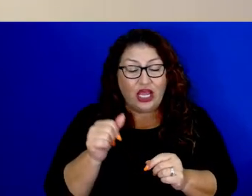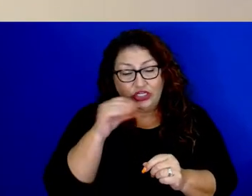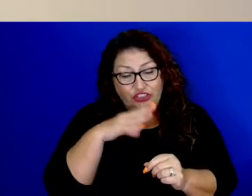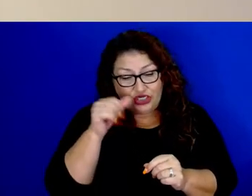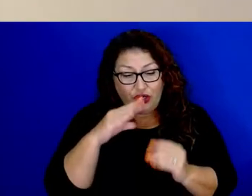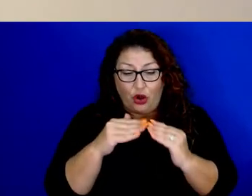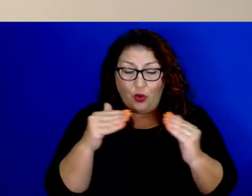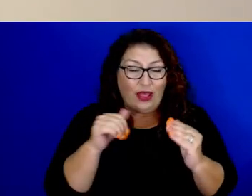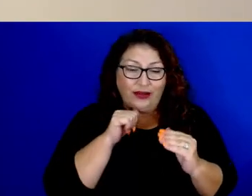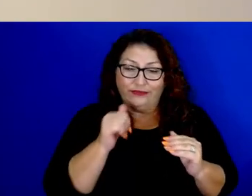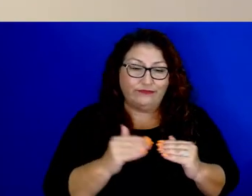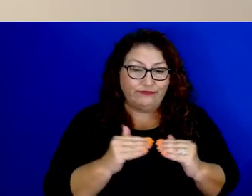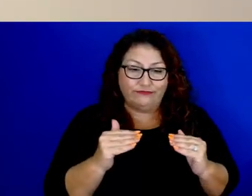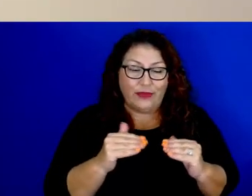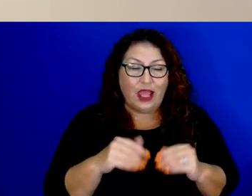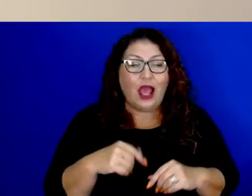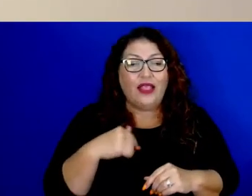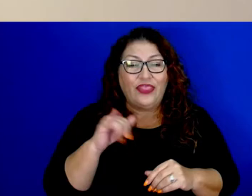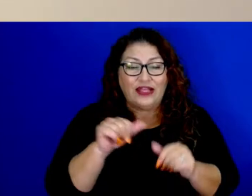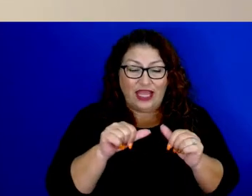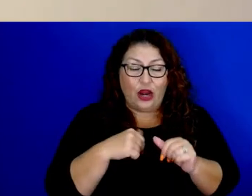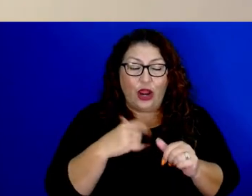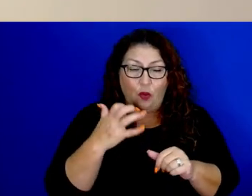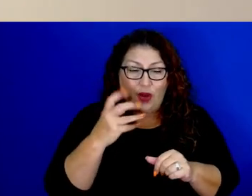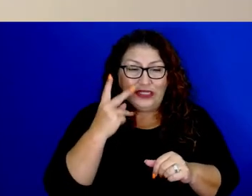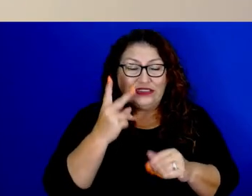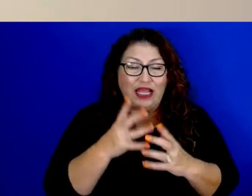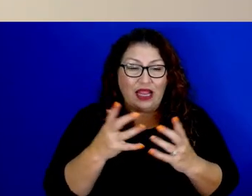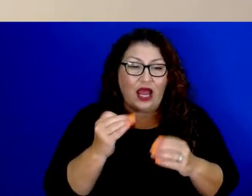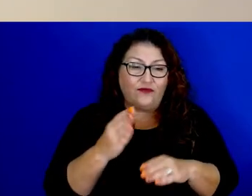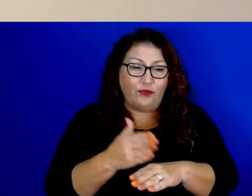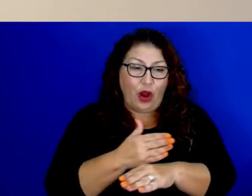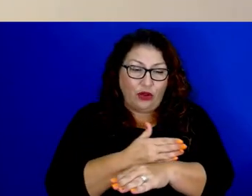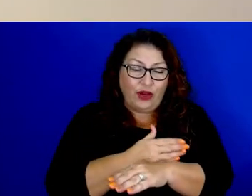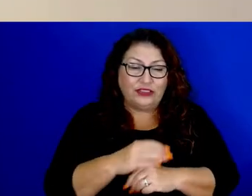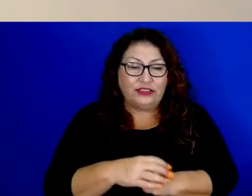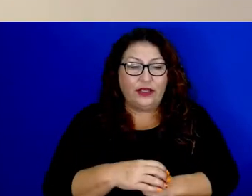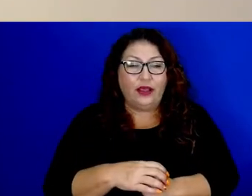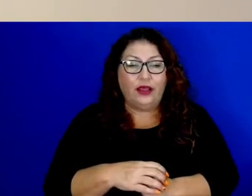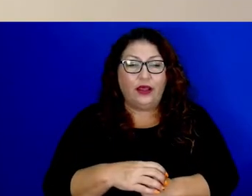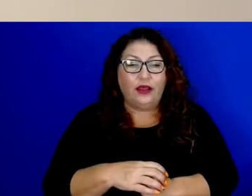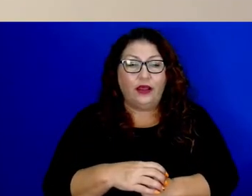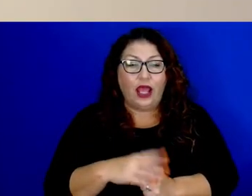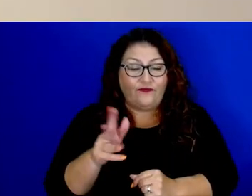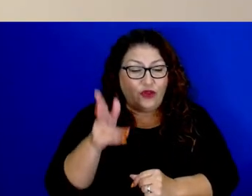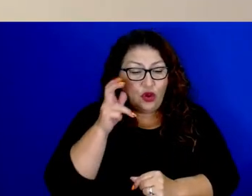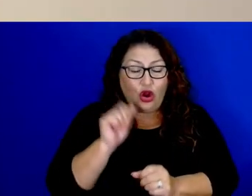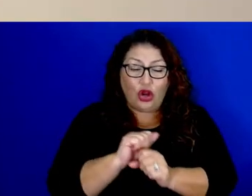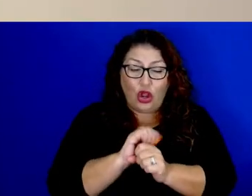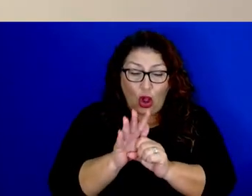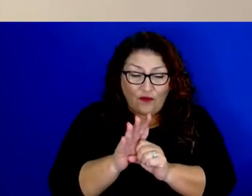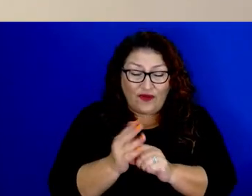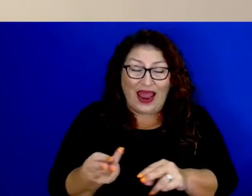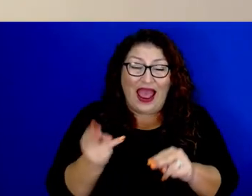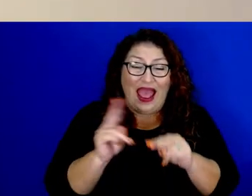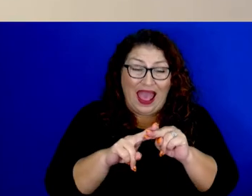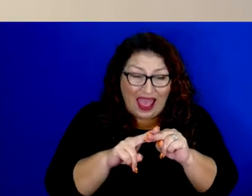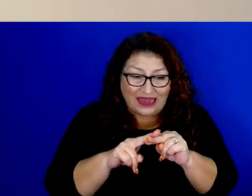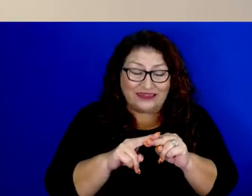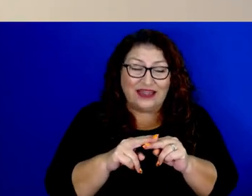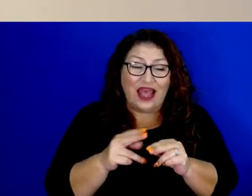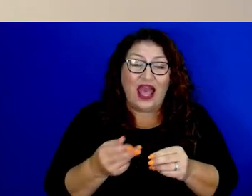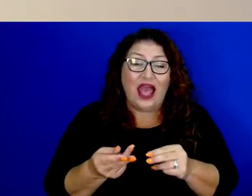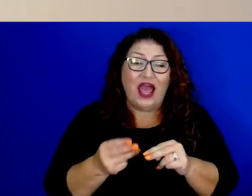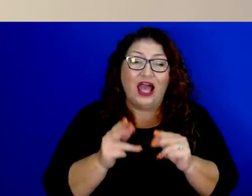see significant progress. As we just heard, the COVID crisis adds extra urgency to our work. The EU is set to